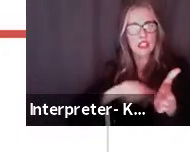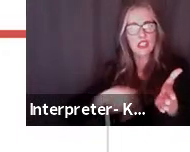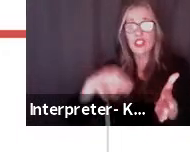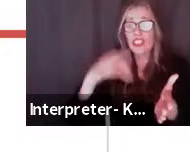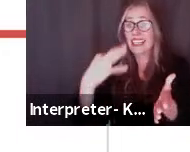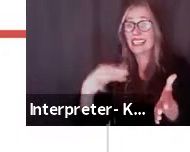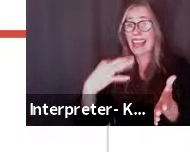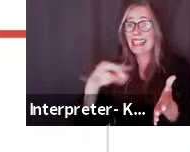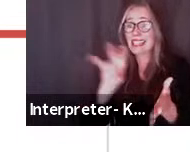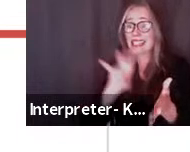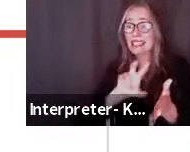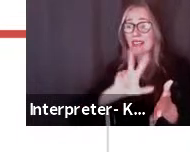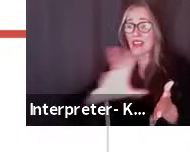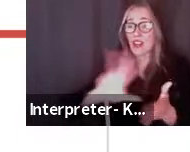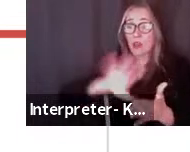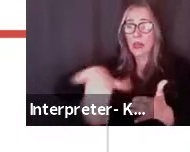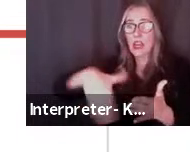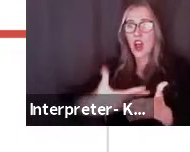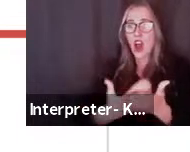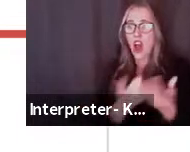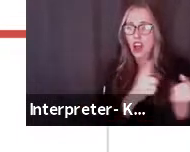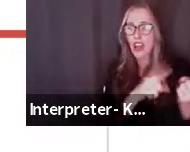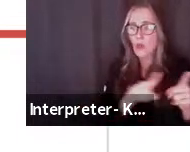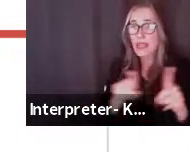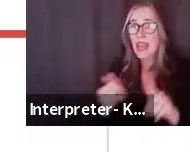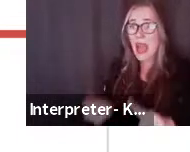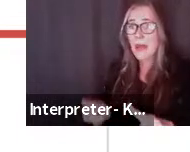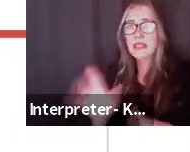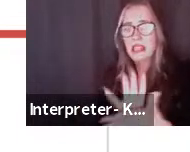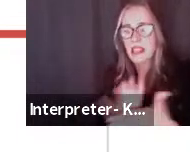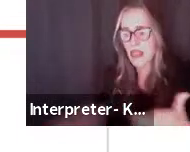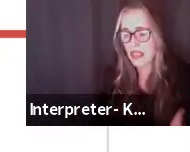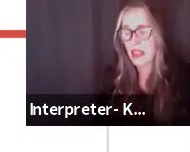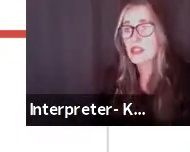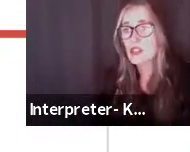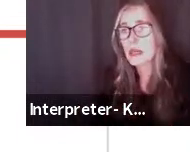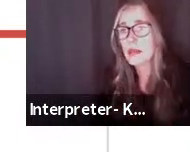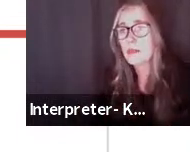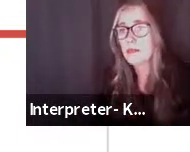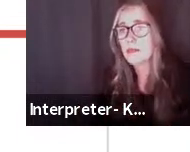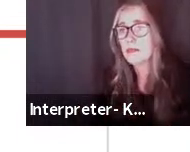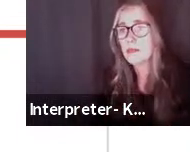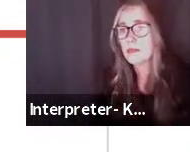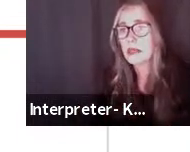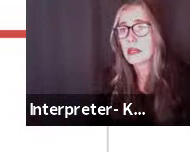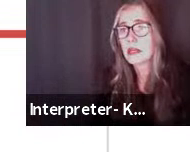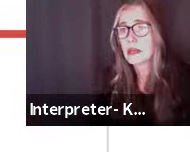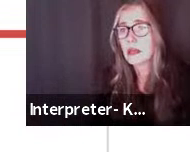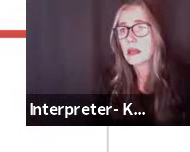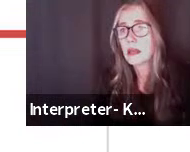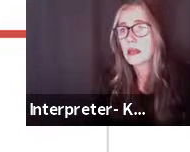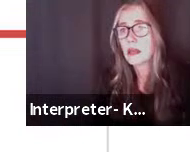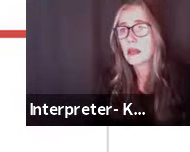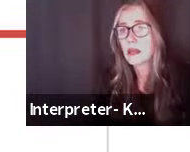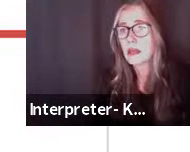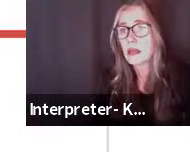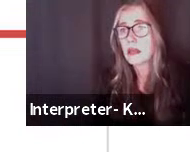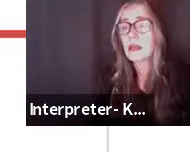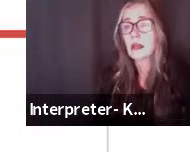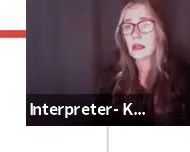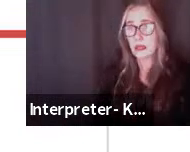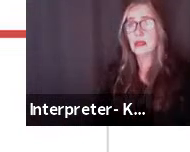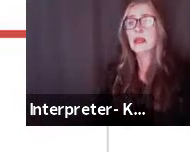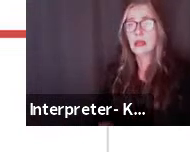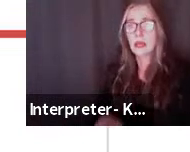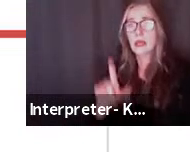is all of the sterilizations that occurred in the country during this period just kind of an approximation and so